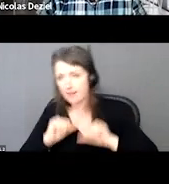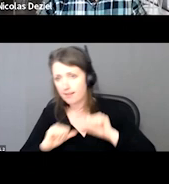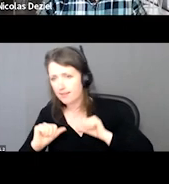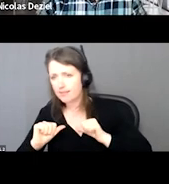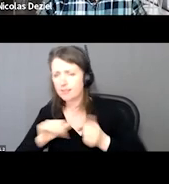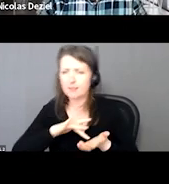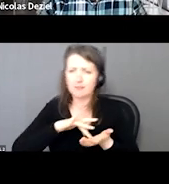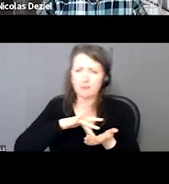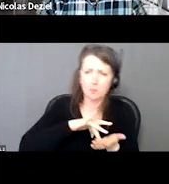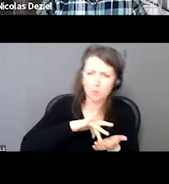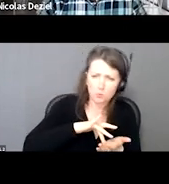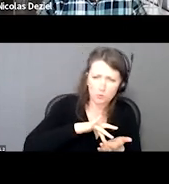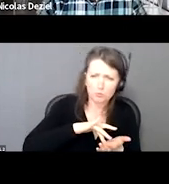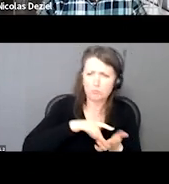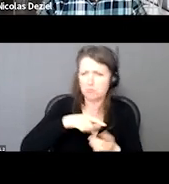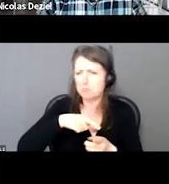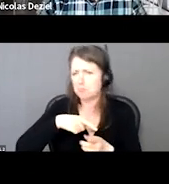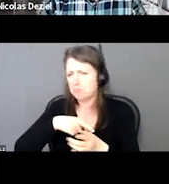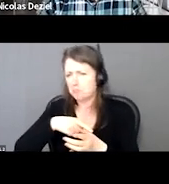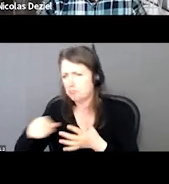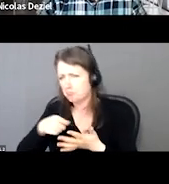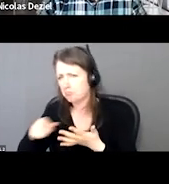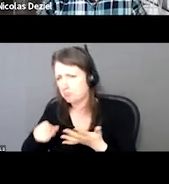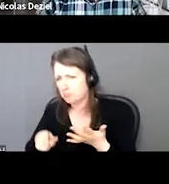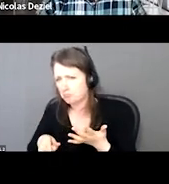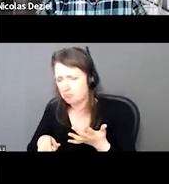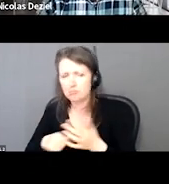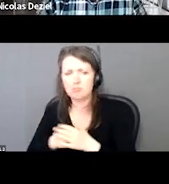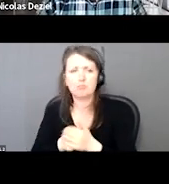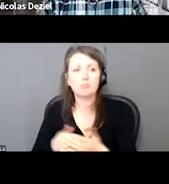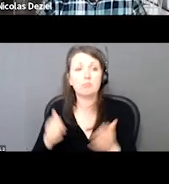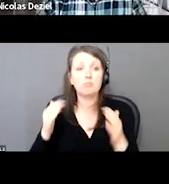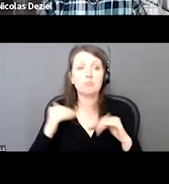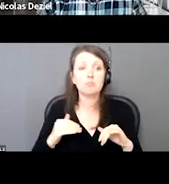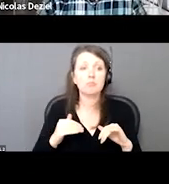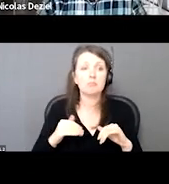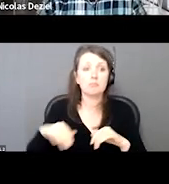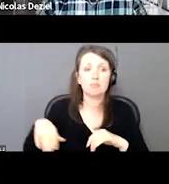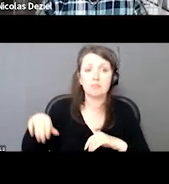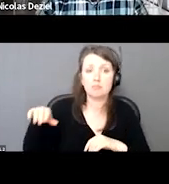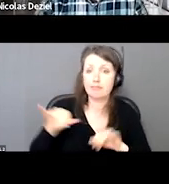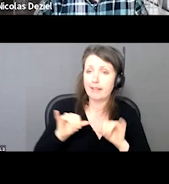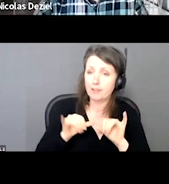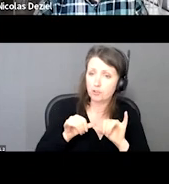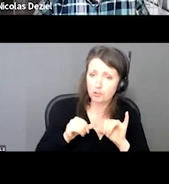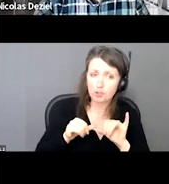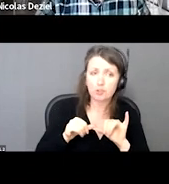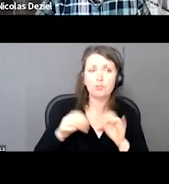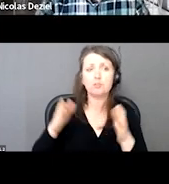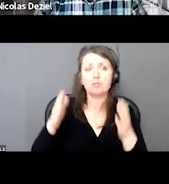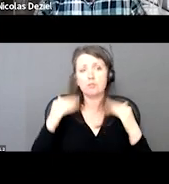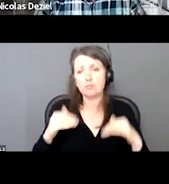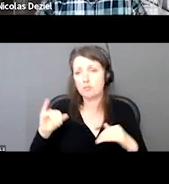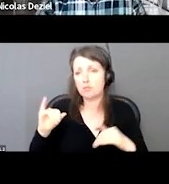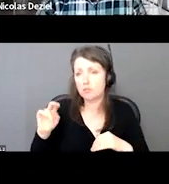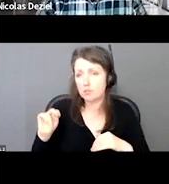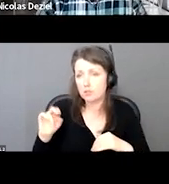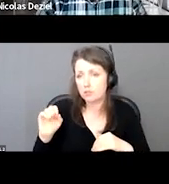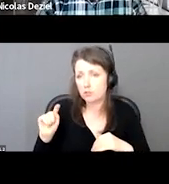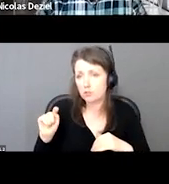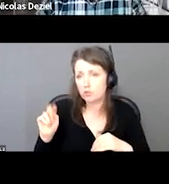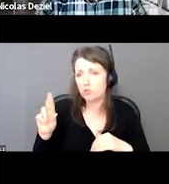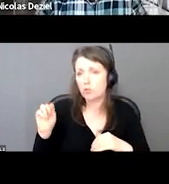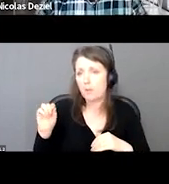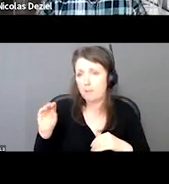pharmaceuticals, among other subcategories, as well as mechanical engineering, instruments, and electrical engineering. So